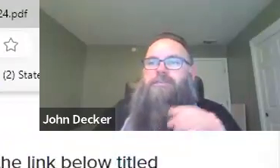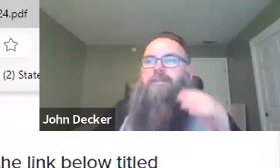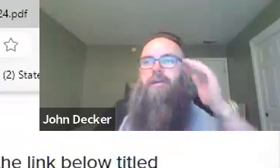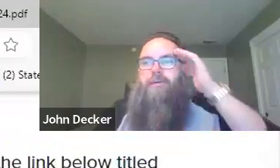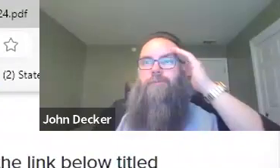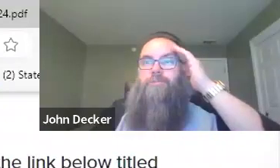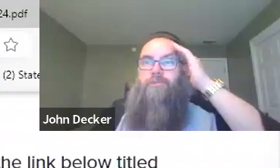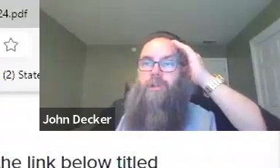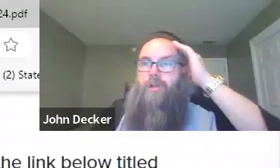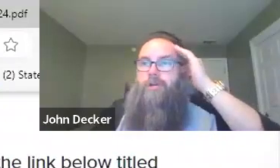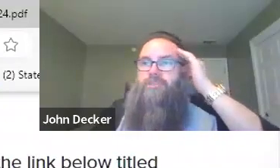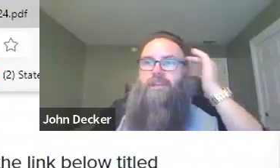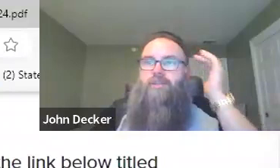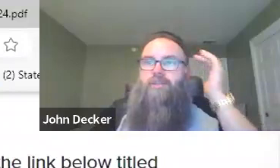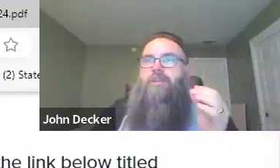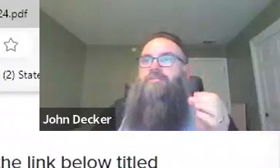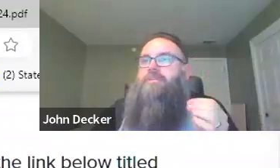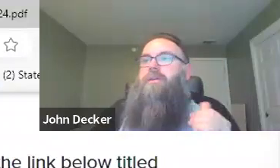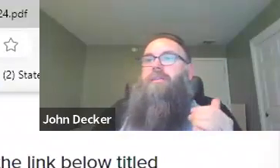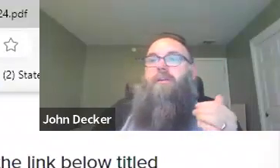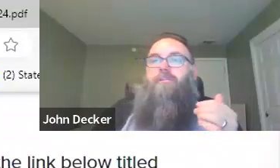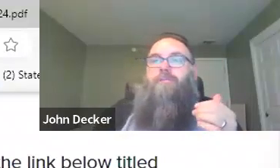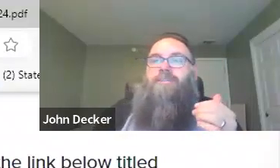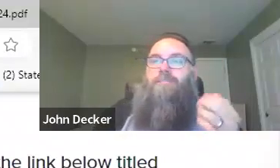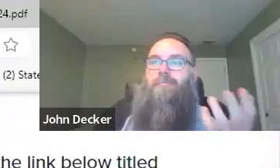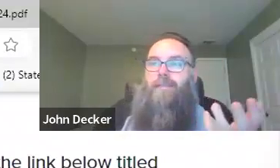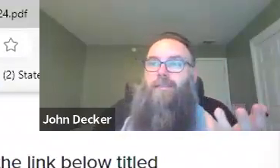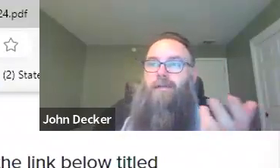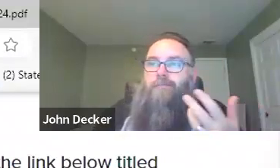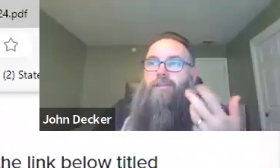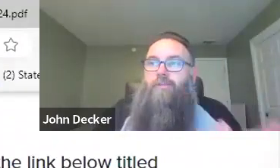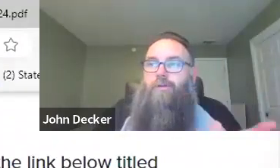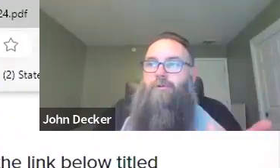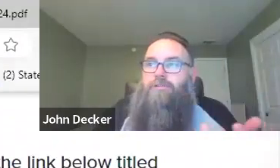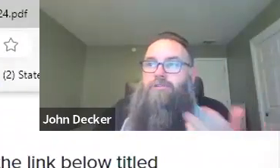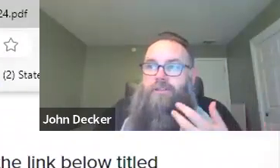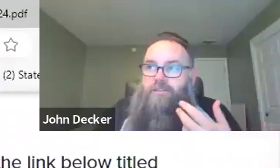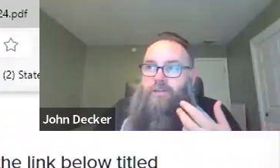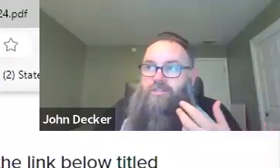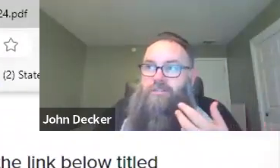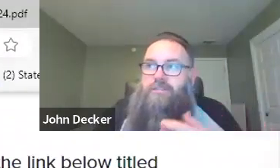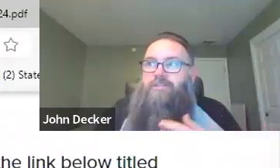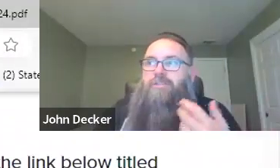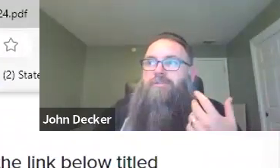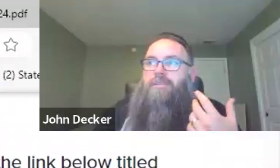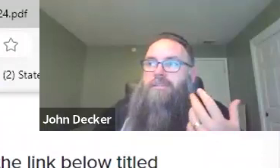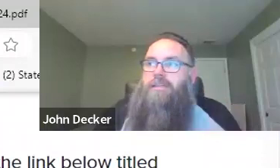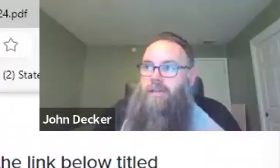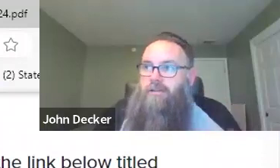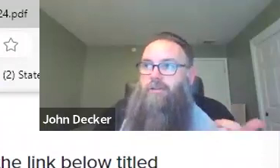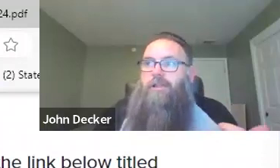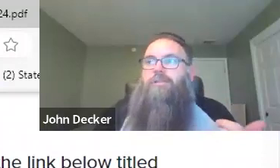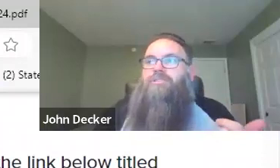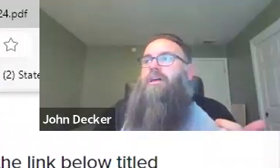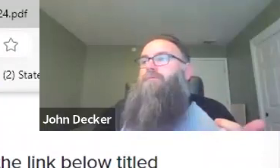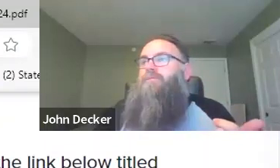that with us. But for those of you that are negotiated rate vendors, you must submit the completed workbook to the rates questions, and you need to get it